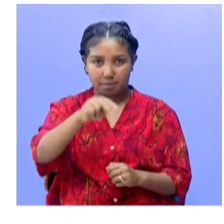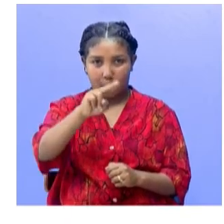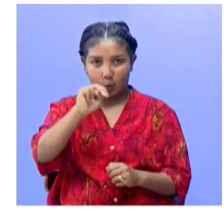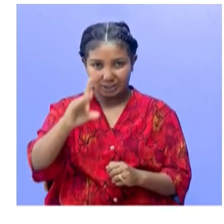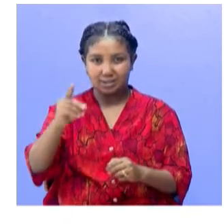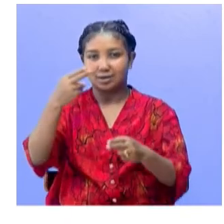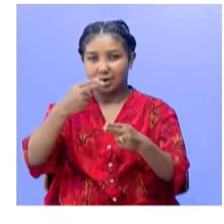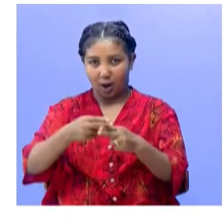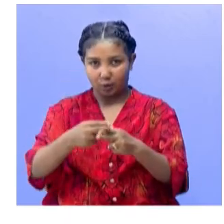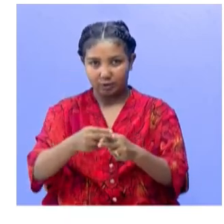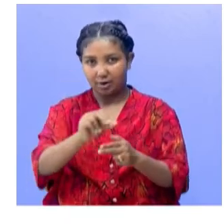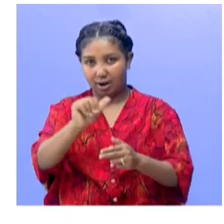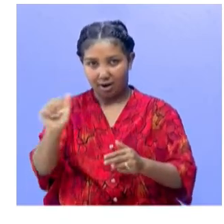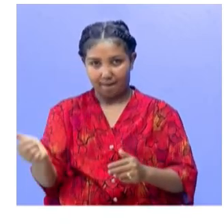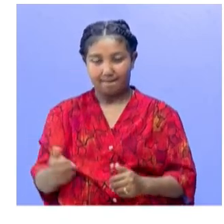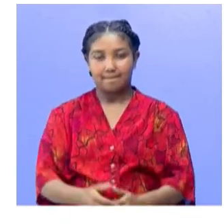Compound.